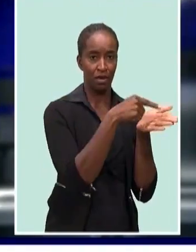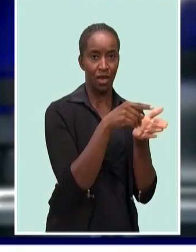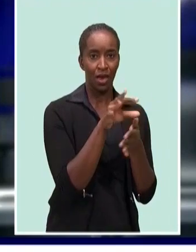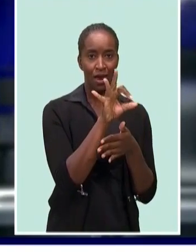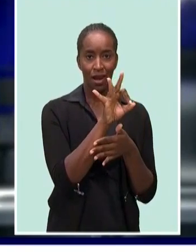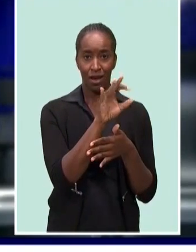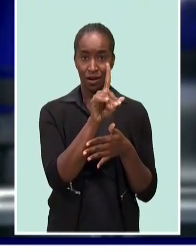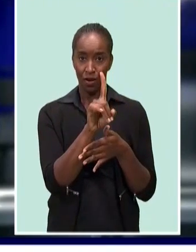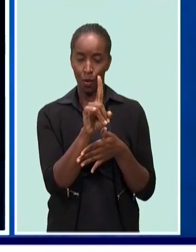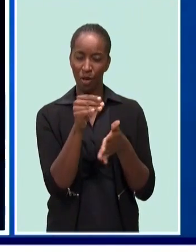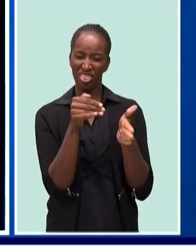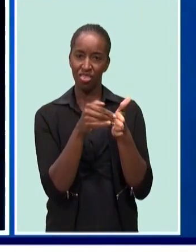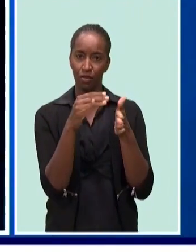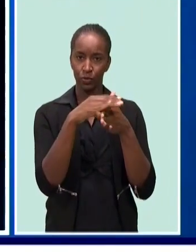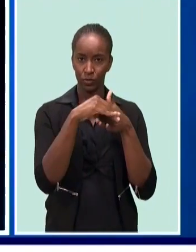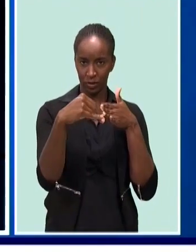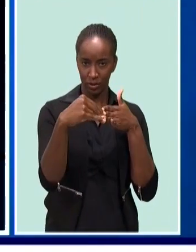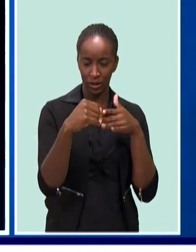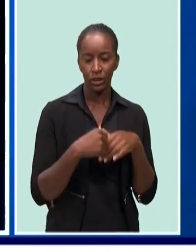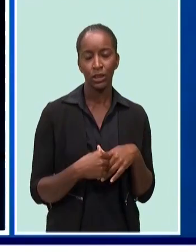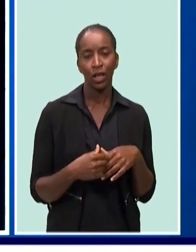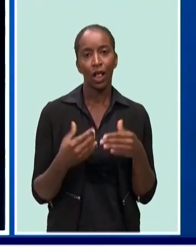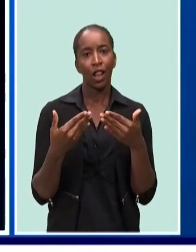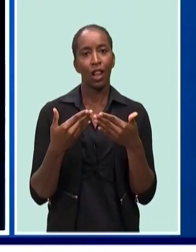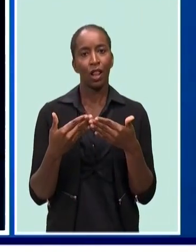in 2017, and the deficit was